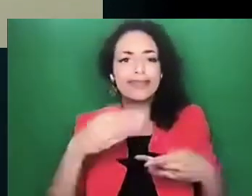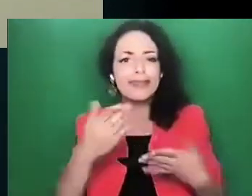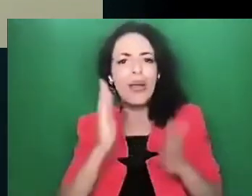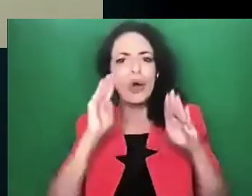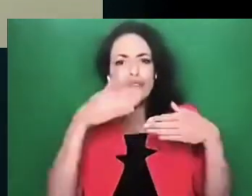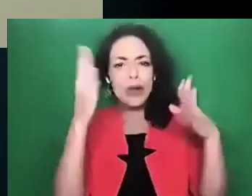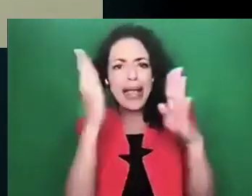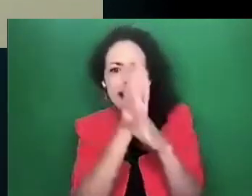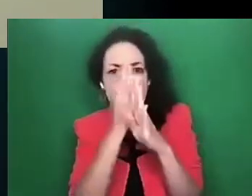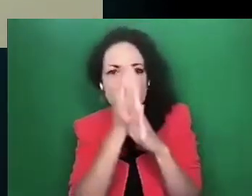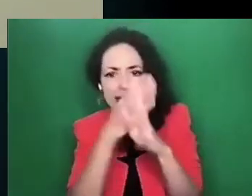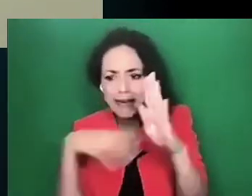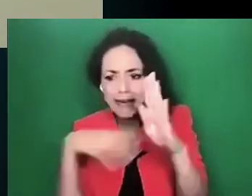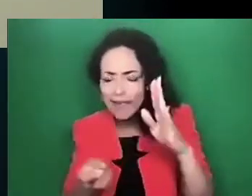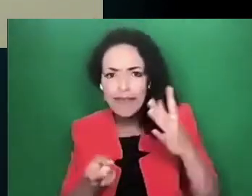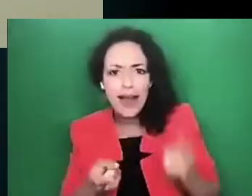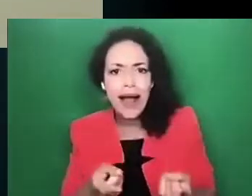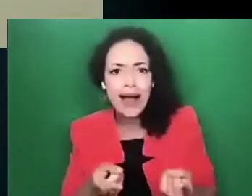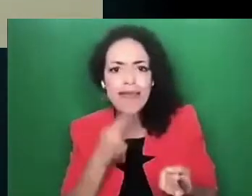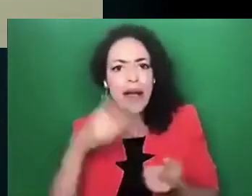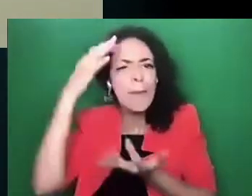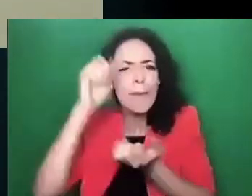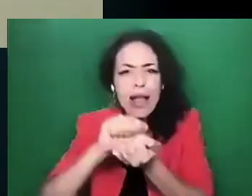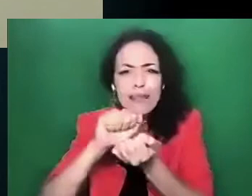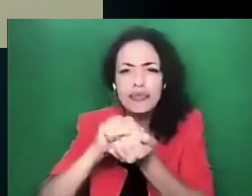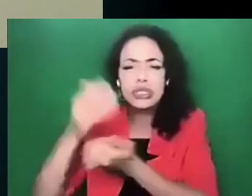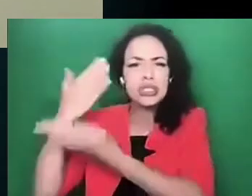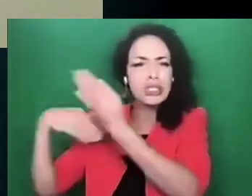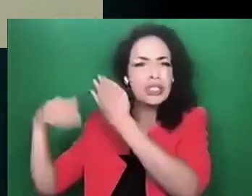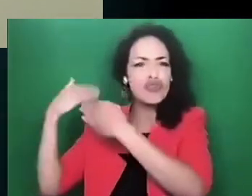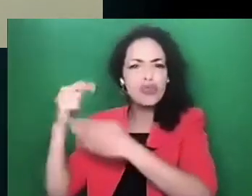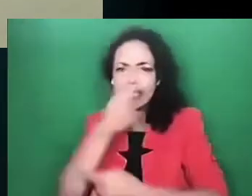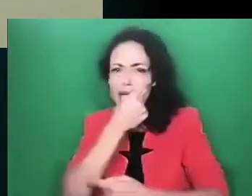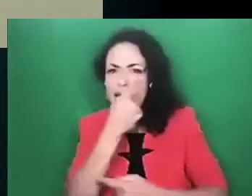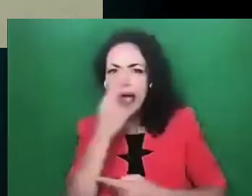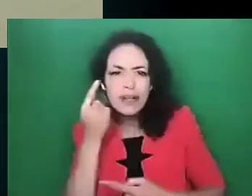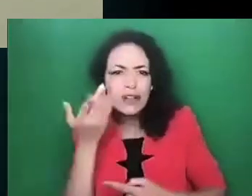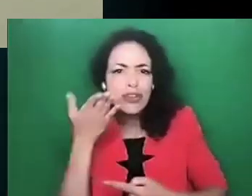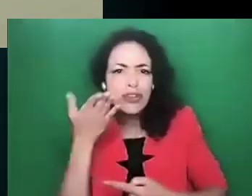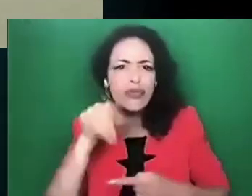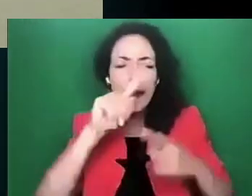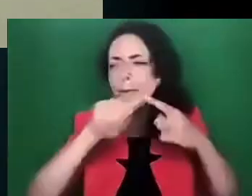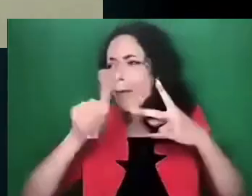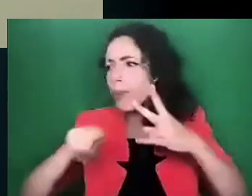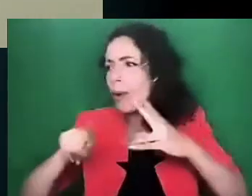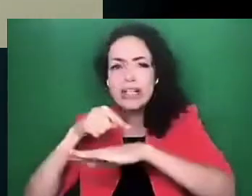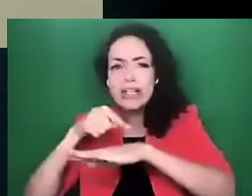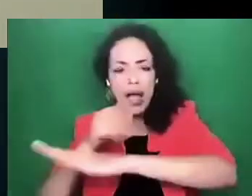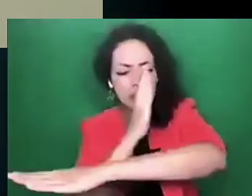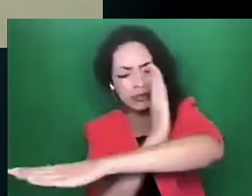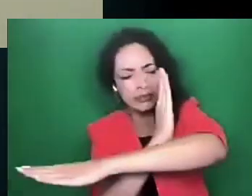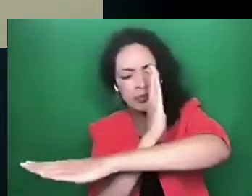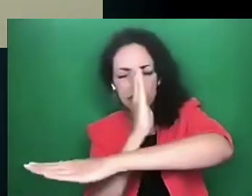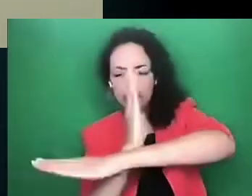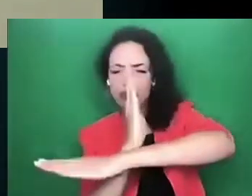how memories and evidence from different periods are still present, even if hidden or damaged,